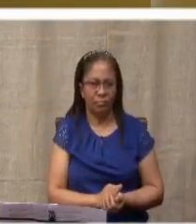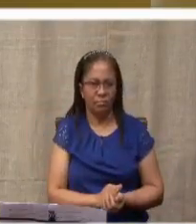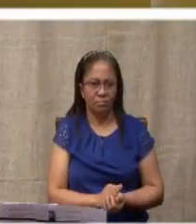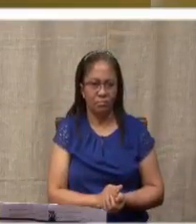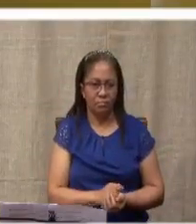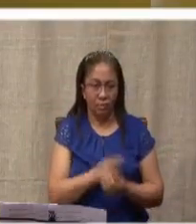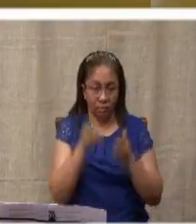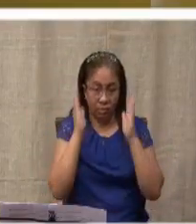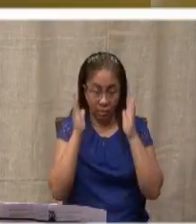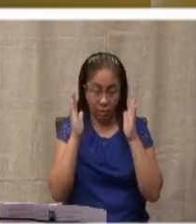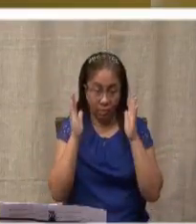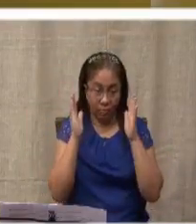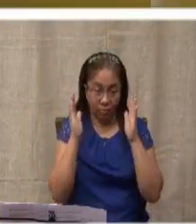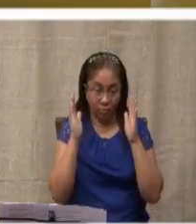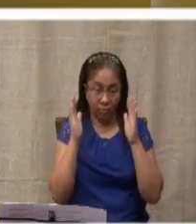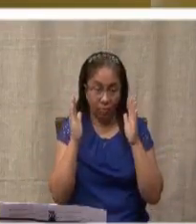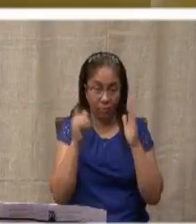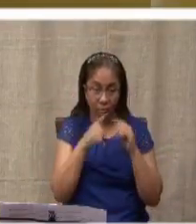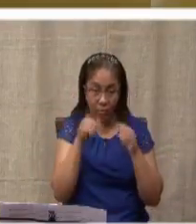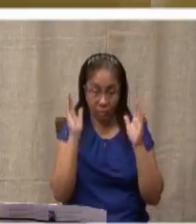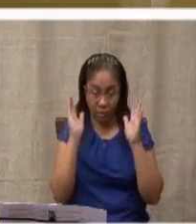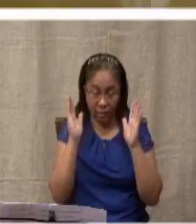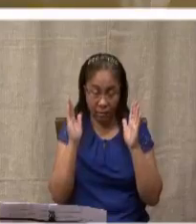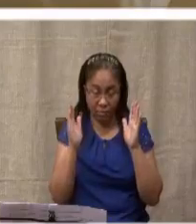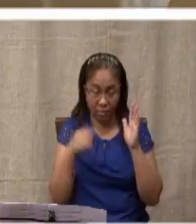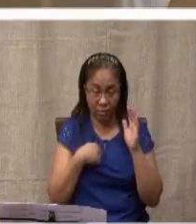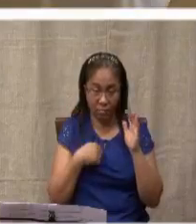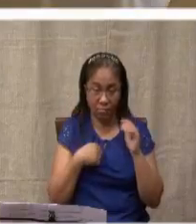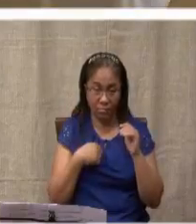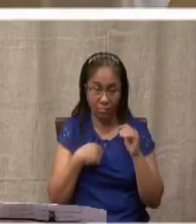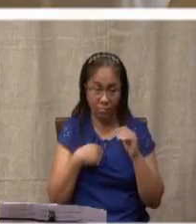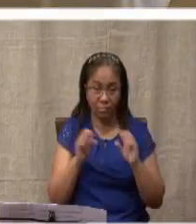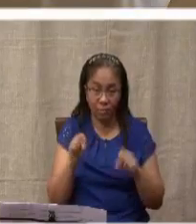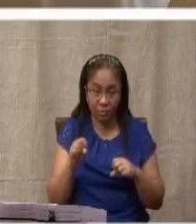you hearing me are they hearing me